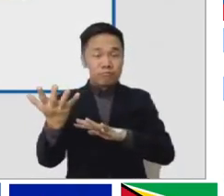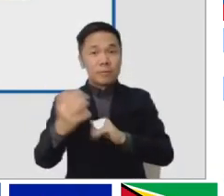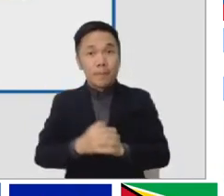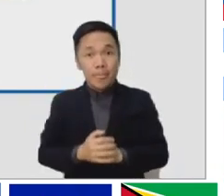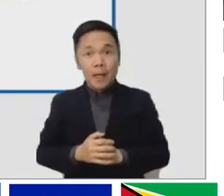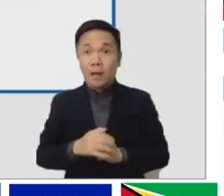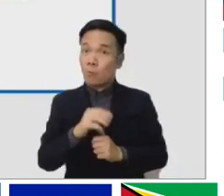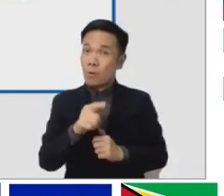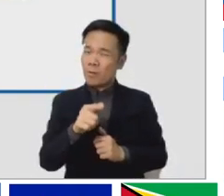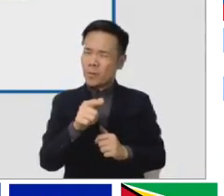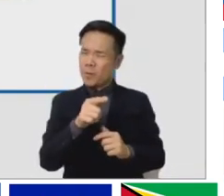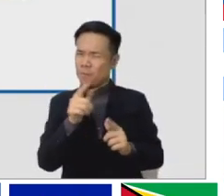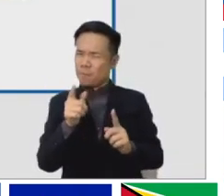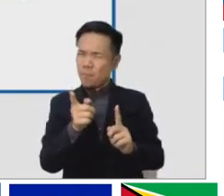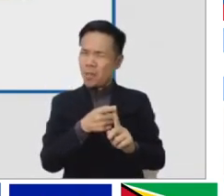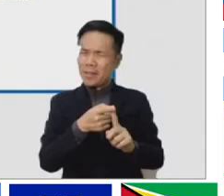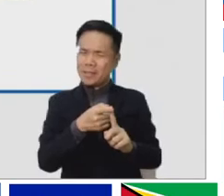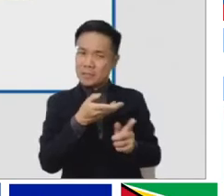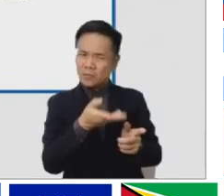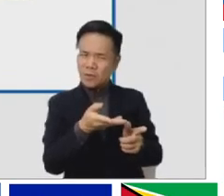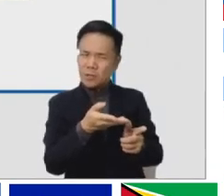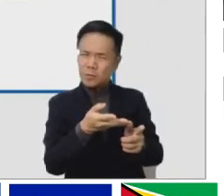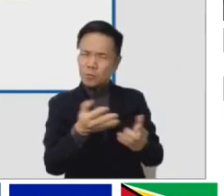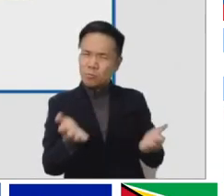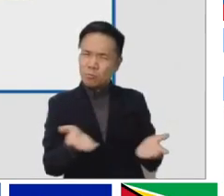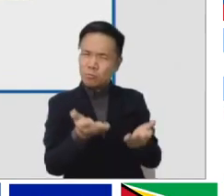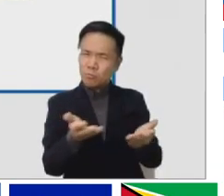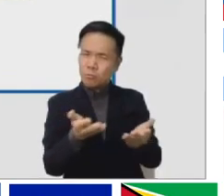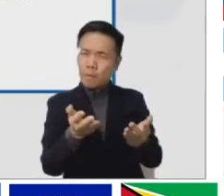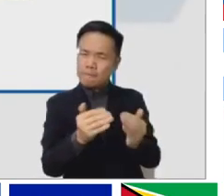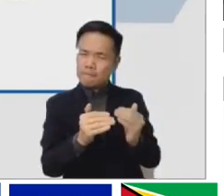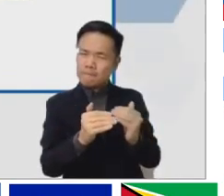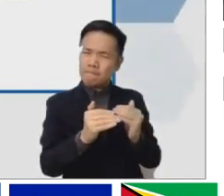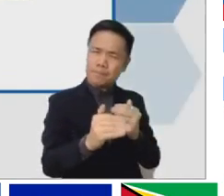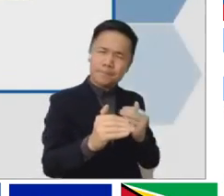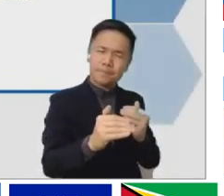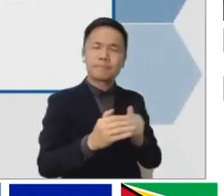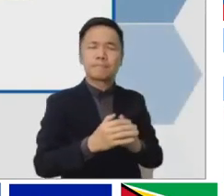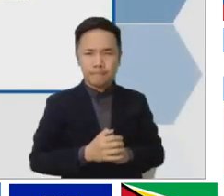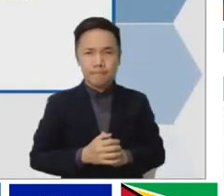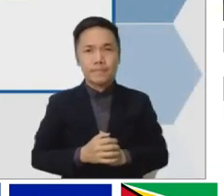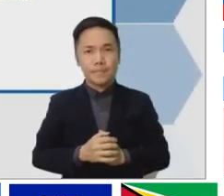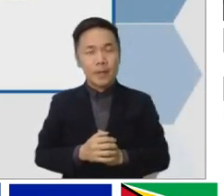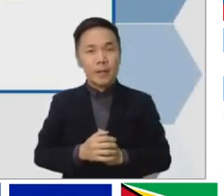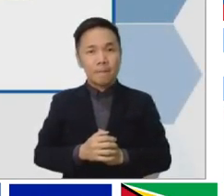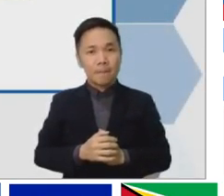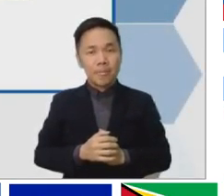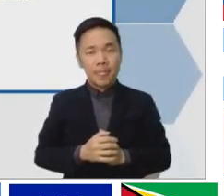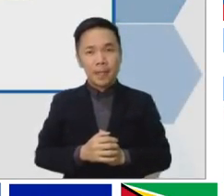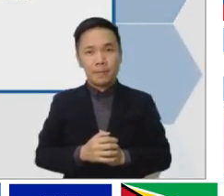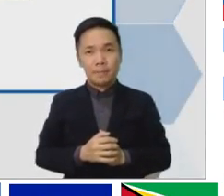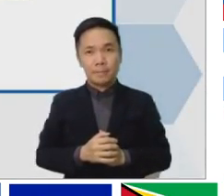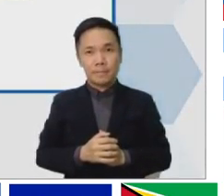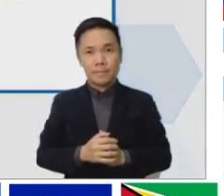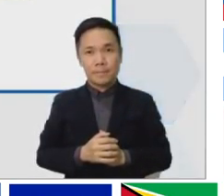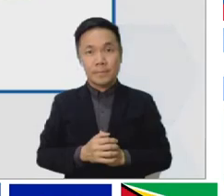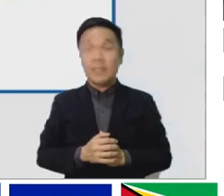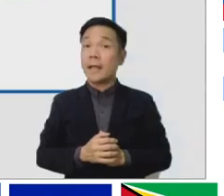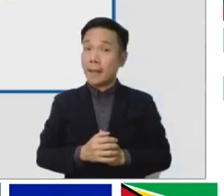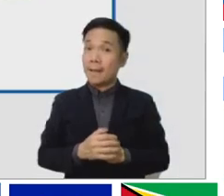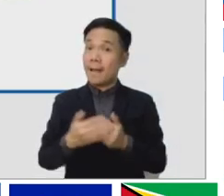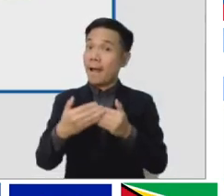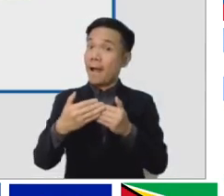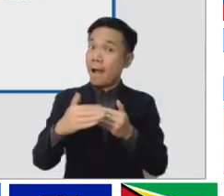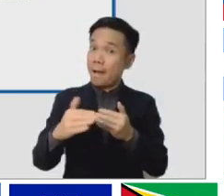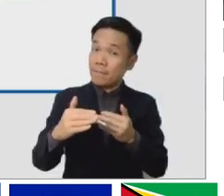safe communities that are capable of operating, and also somehow recover facing all of these events. We